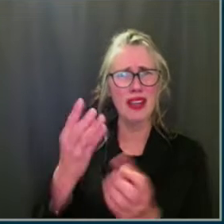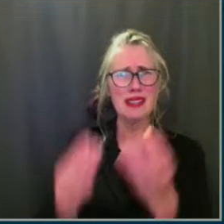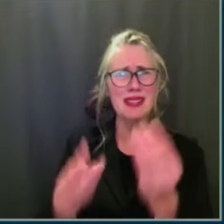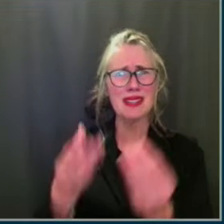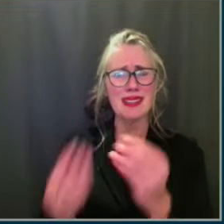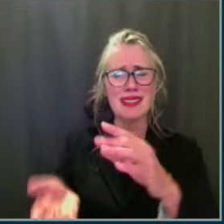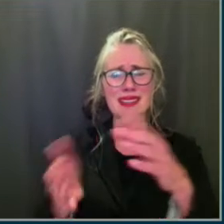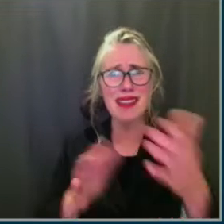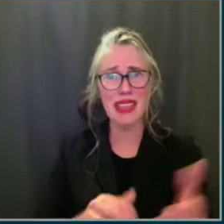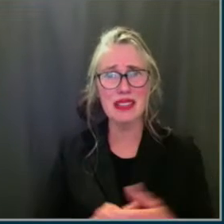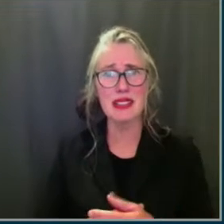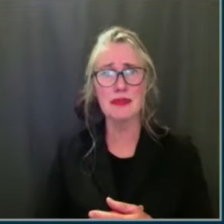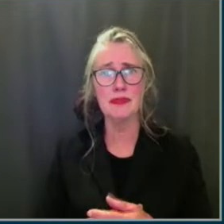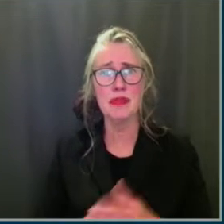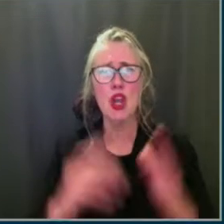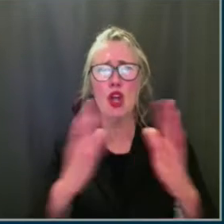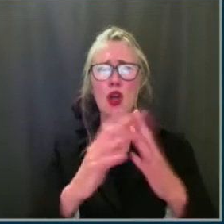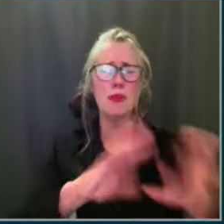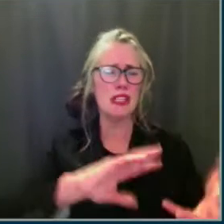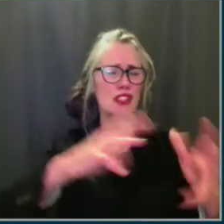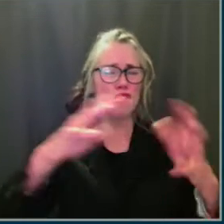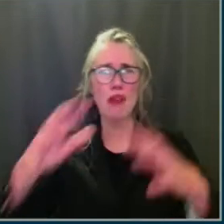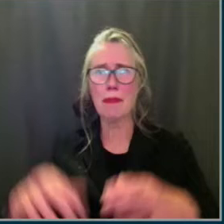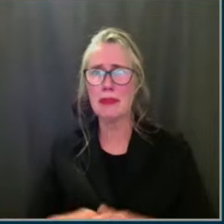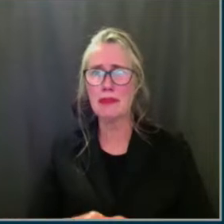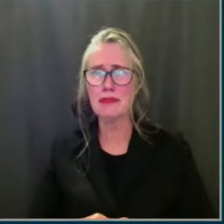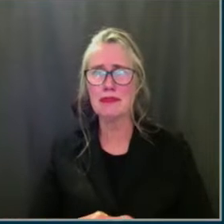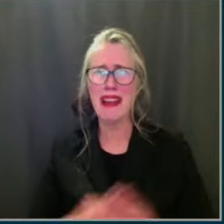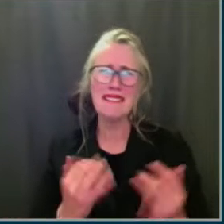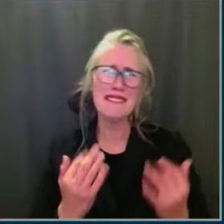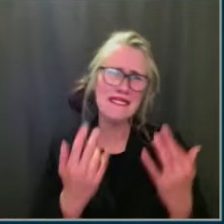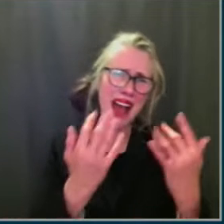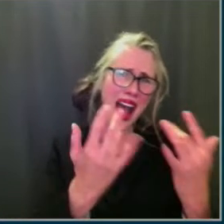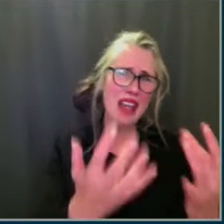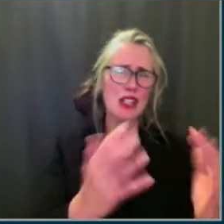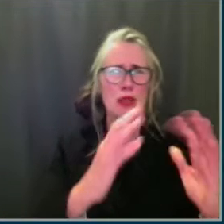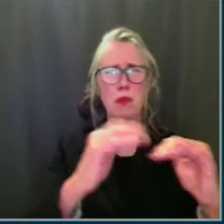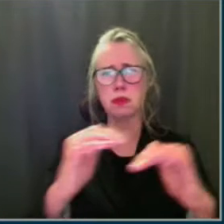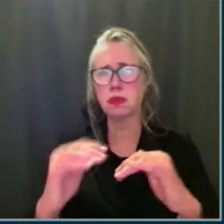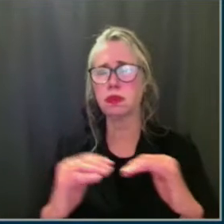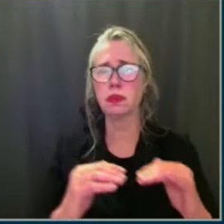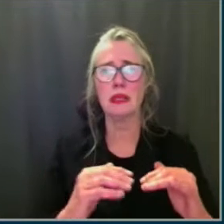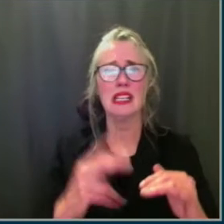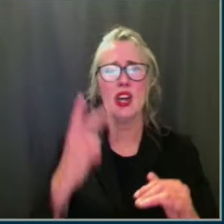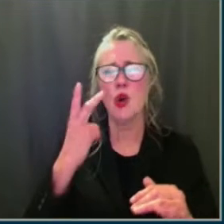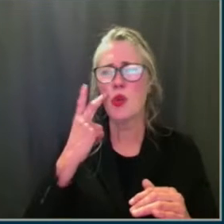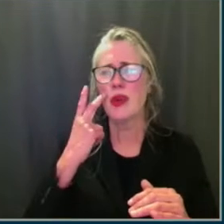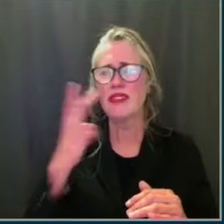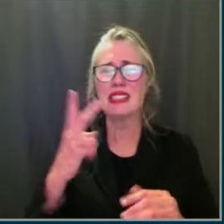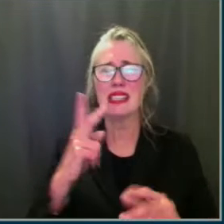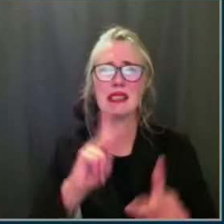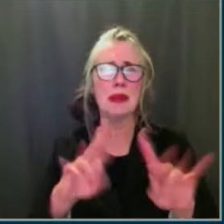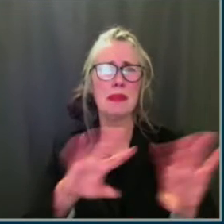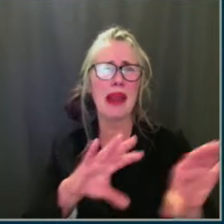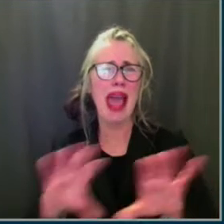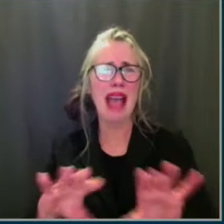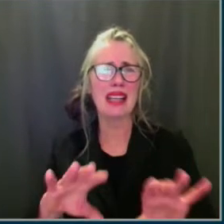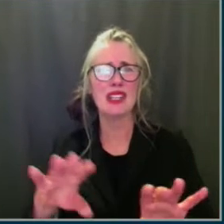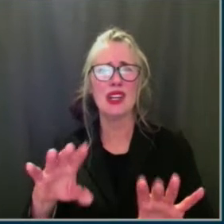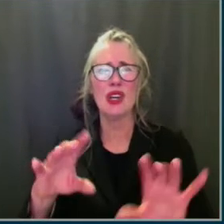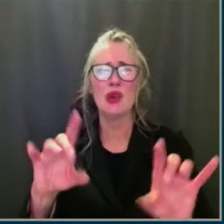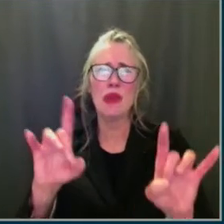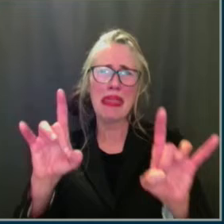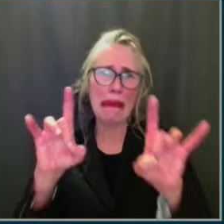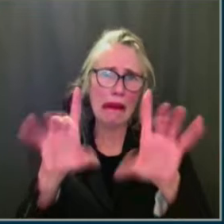seen disruption in our communities, fires and wildfires. We've watched acts of hate and racism, the killing